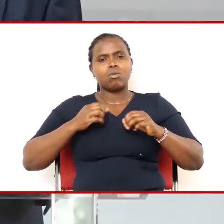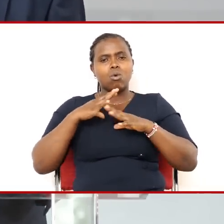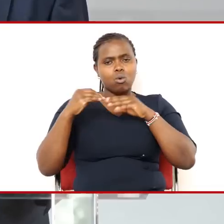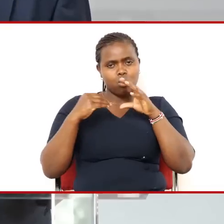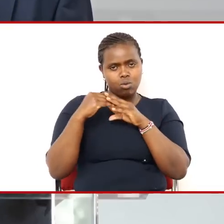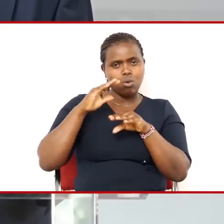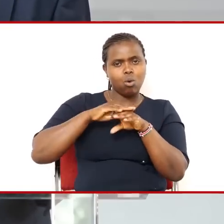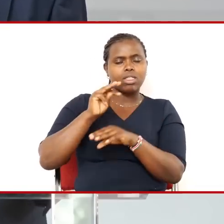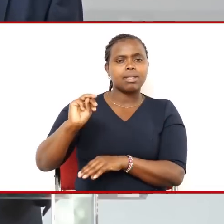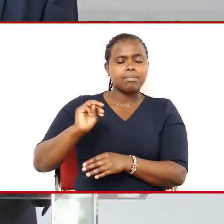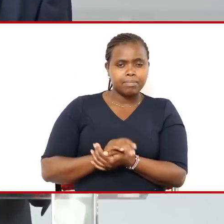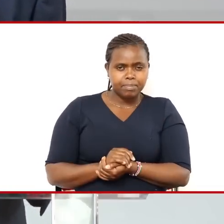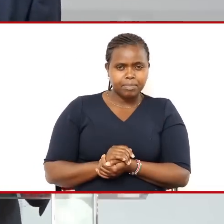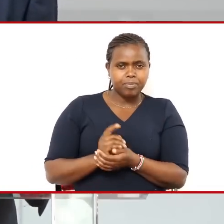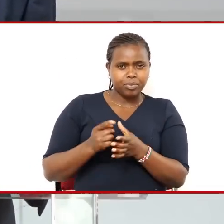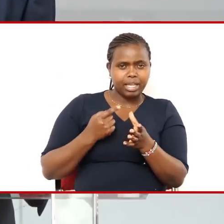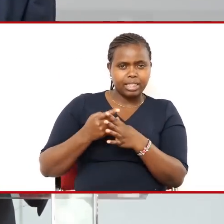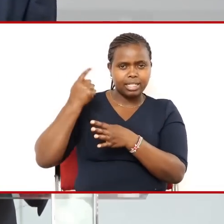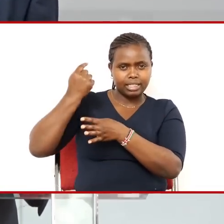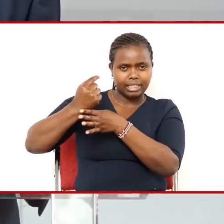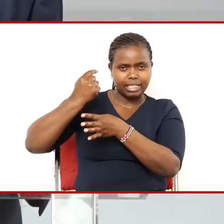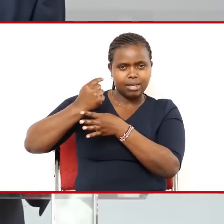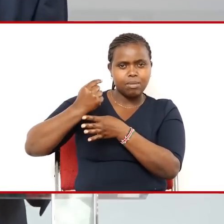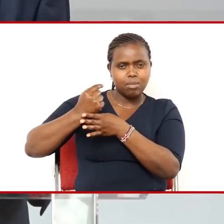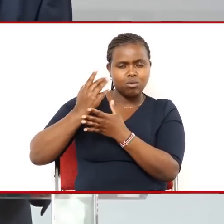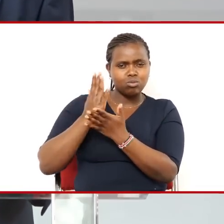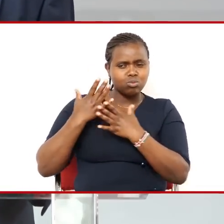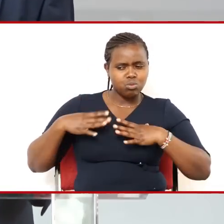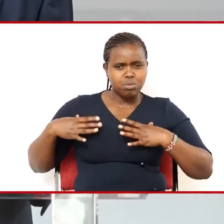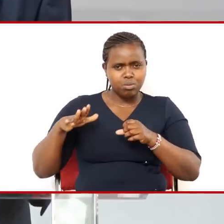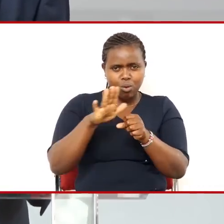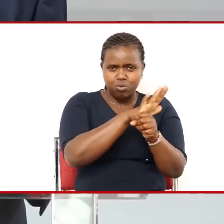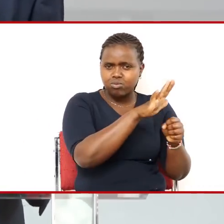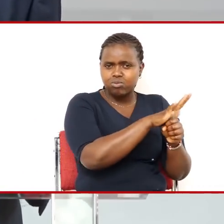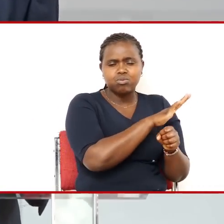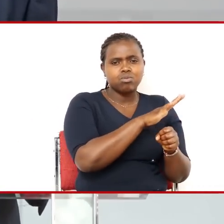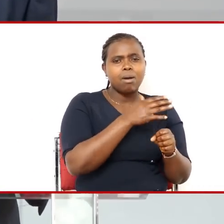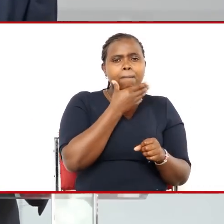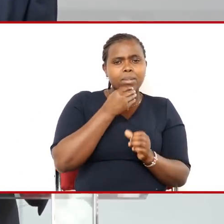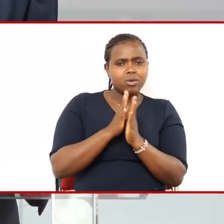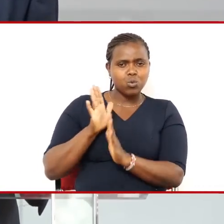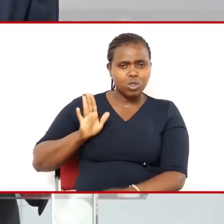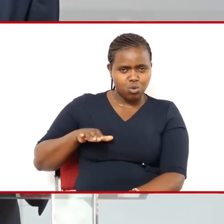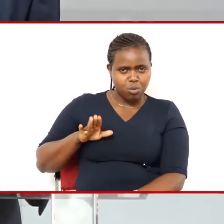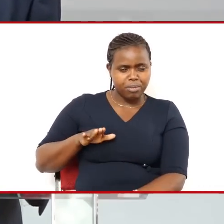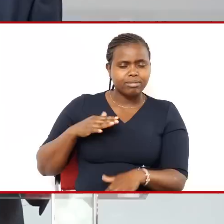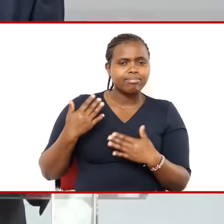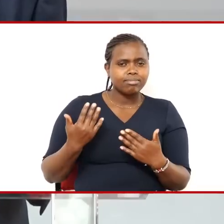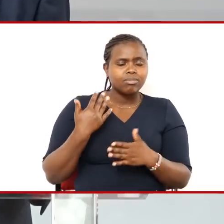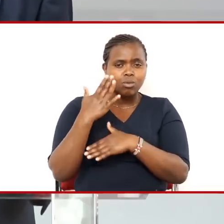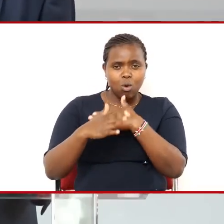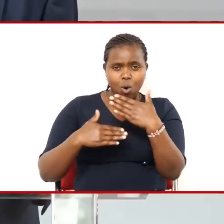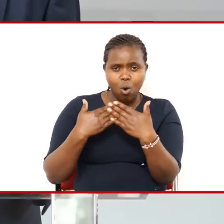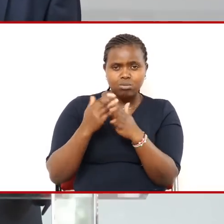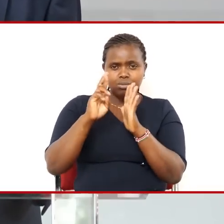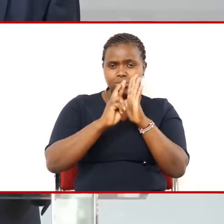them." Now the temple was crowded with men and women.